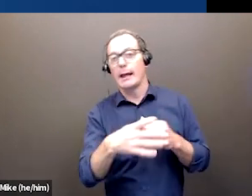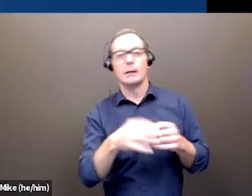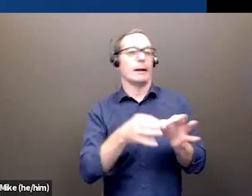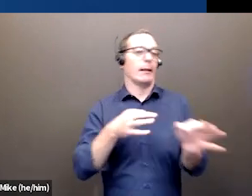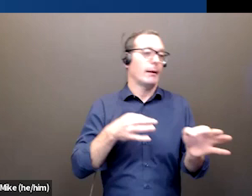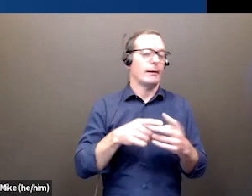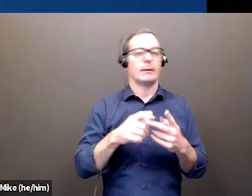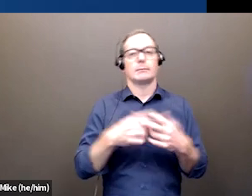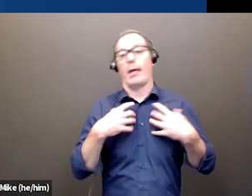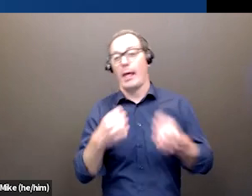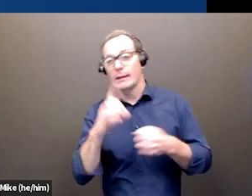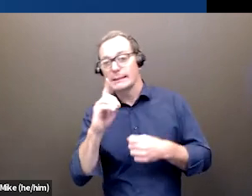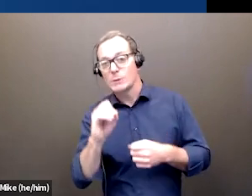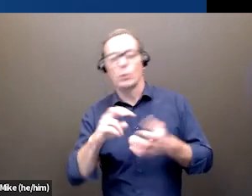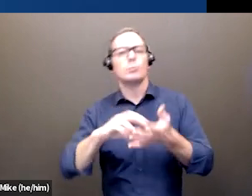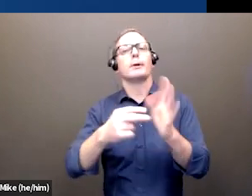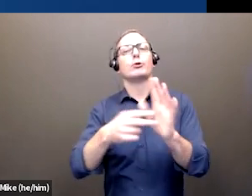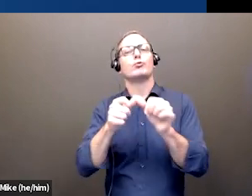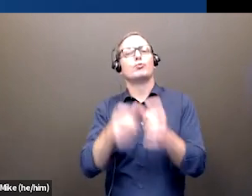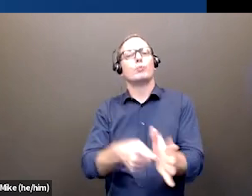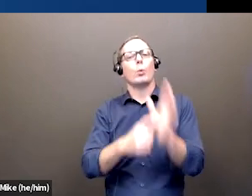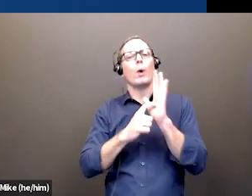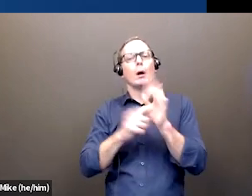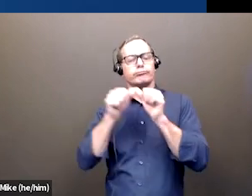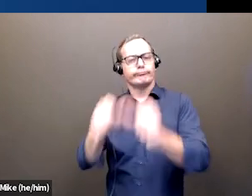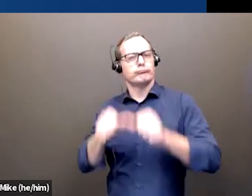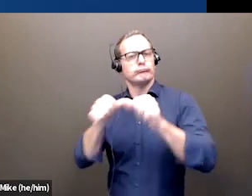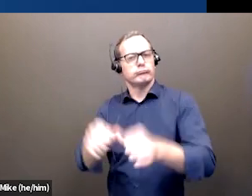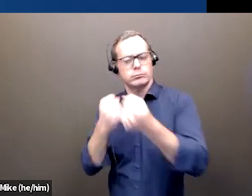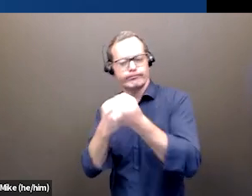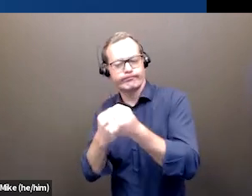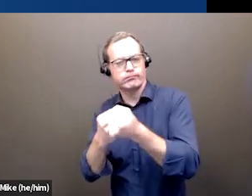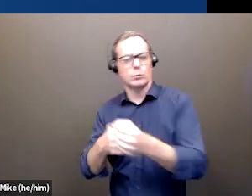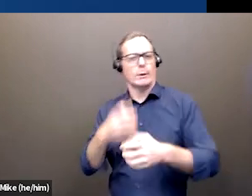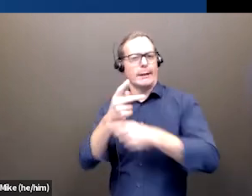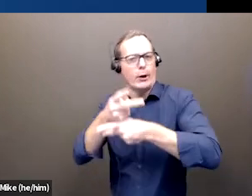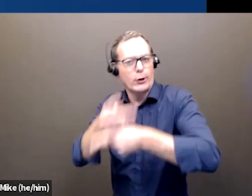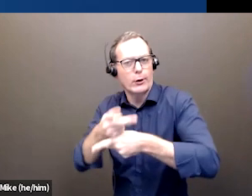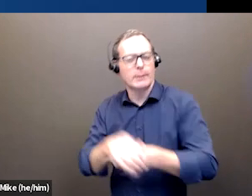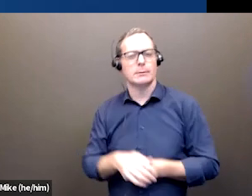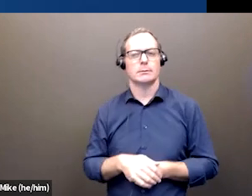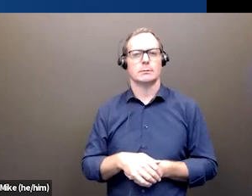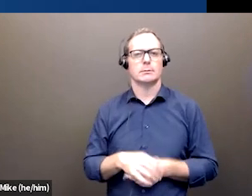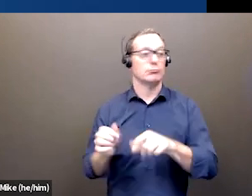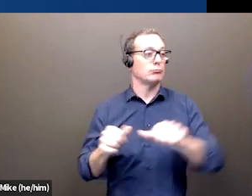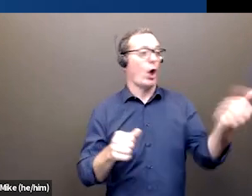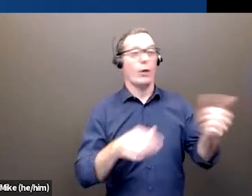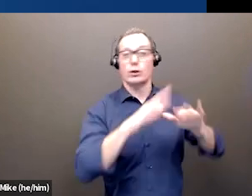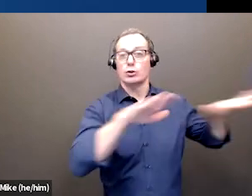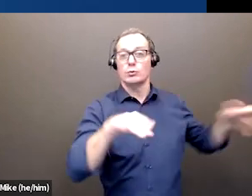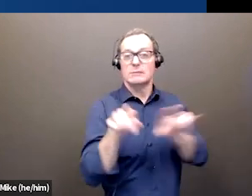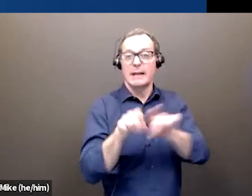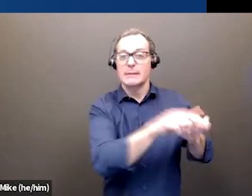requires ongoing assistance and support and or extra or different help from that given to other children of the same